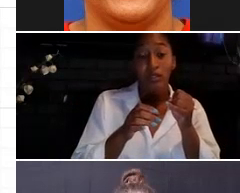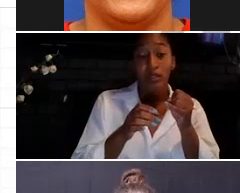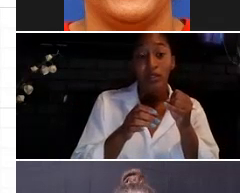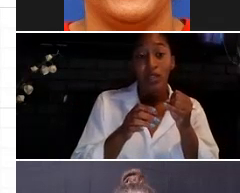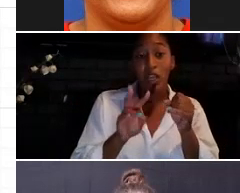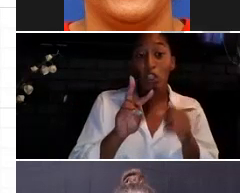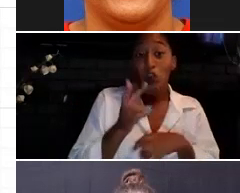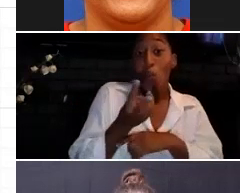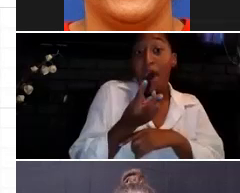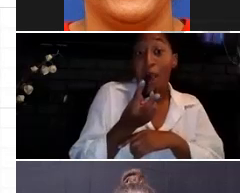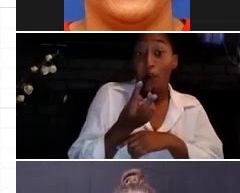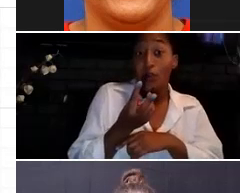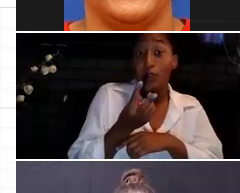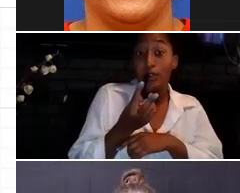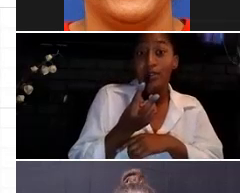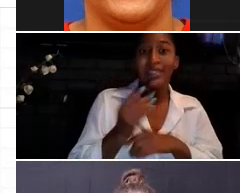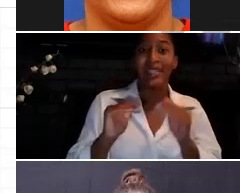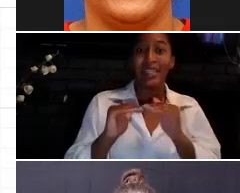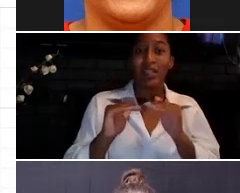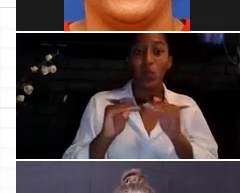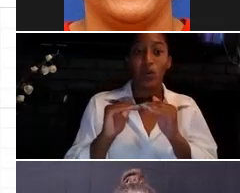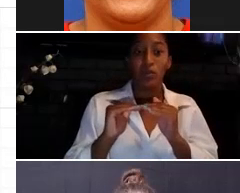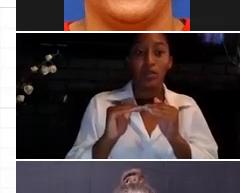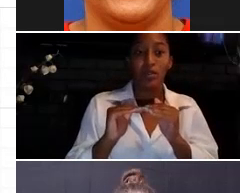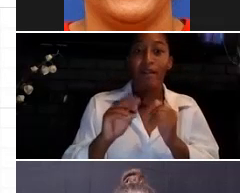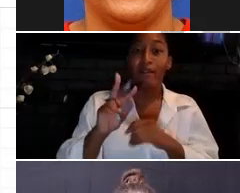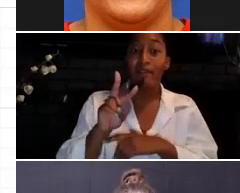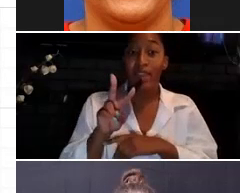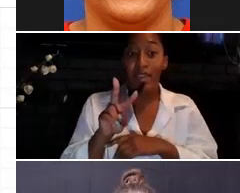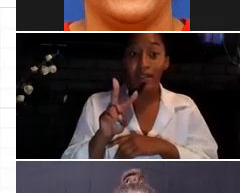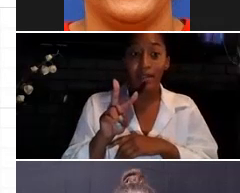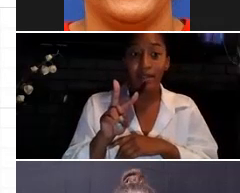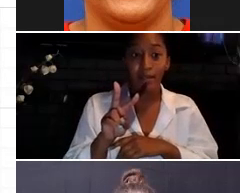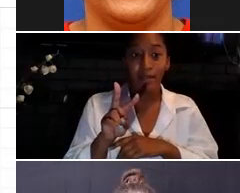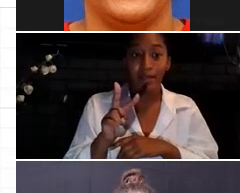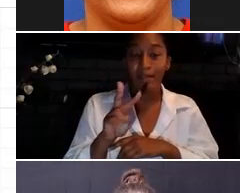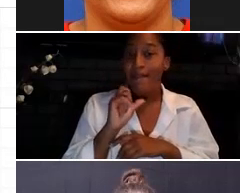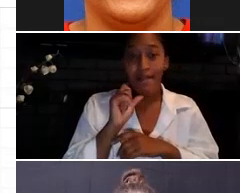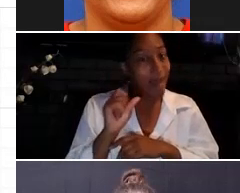squared equals V naught squared